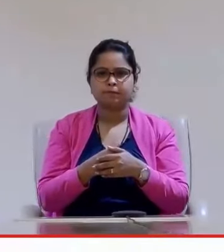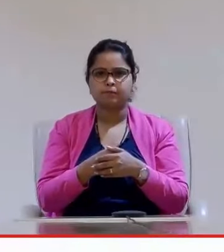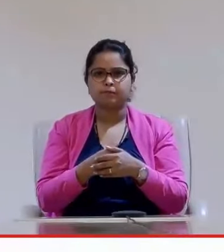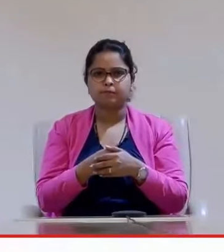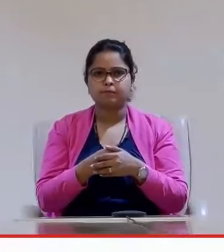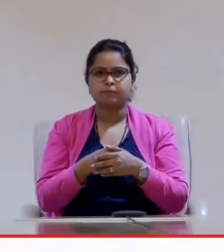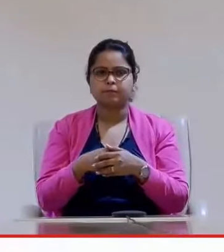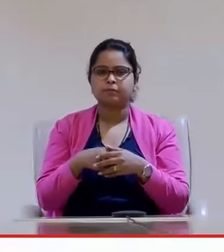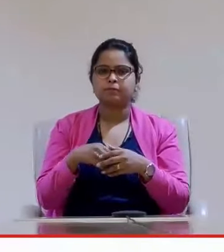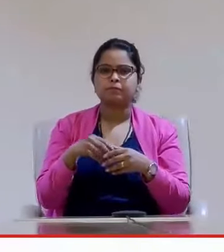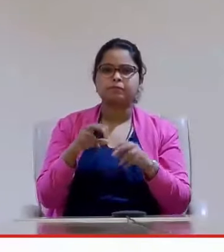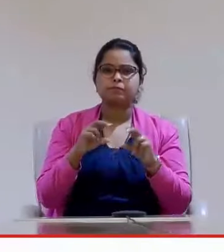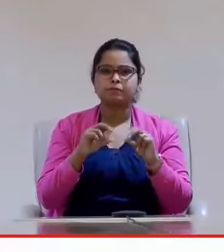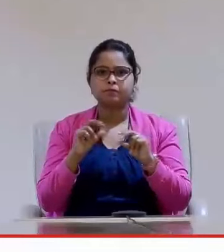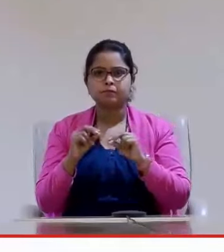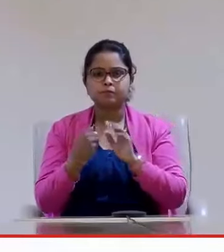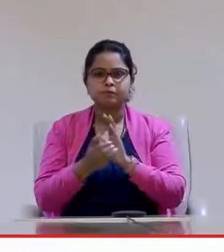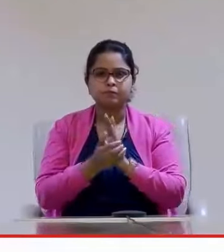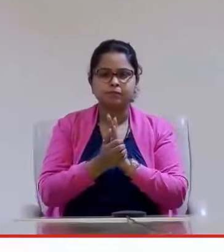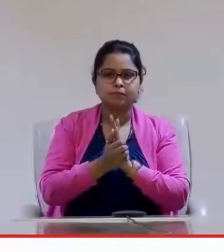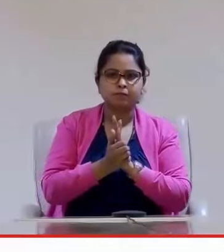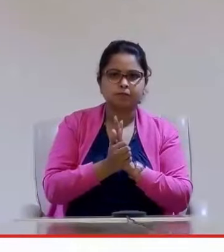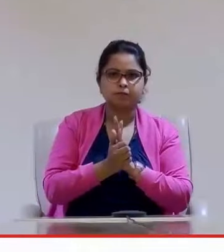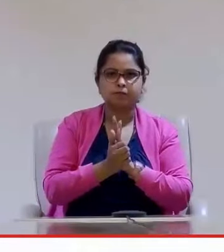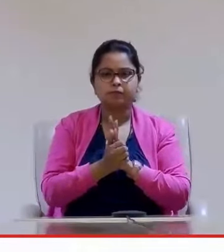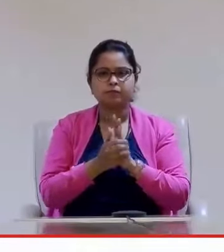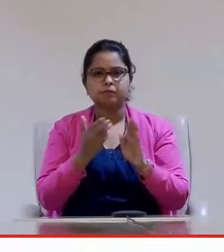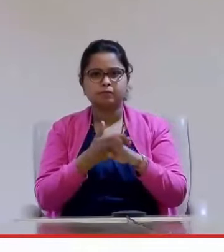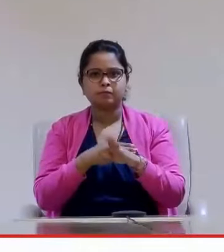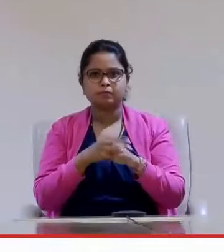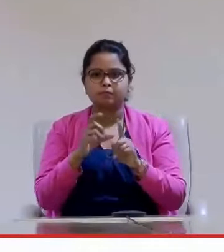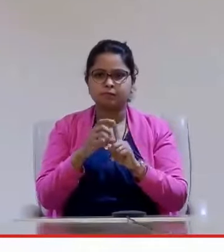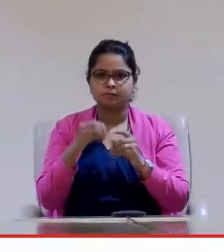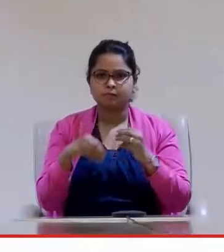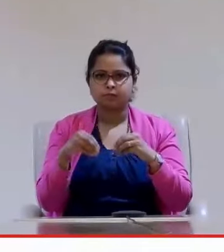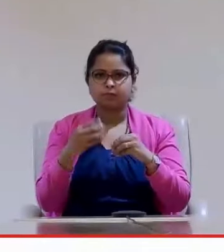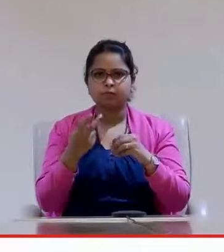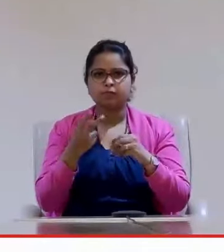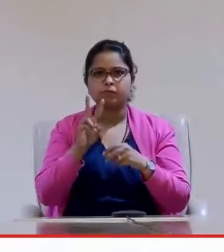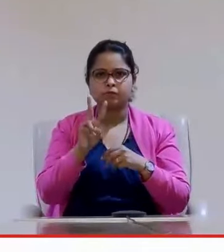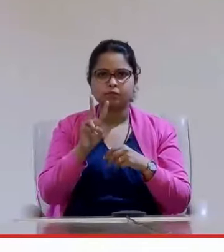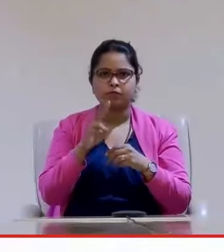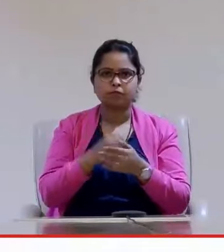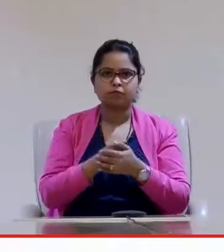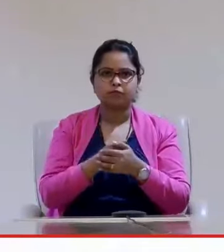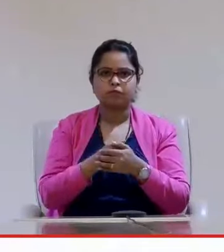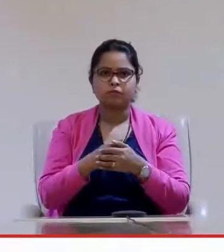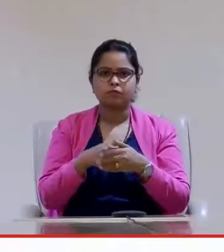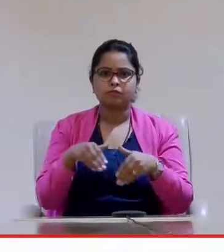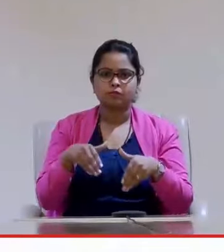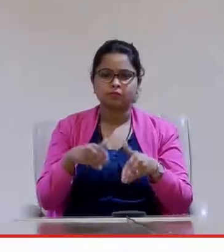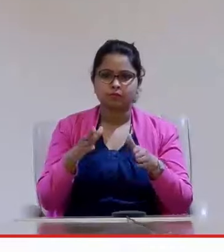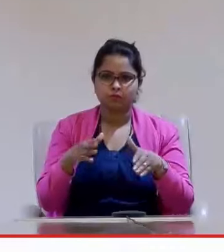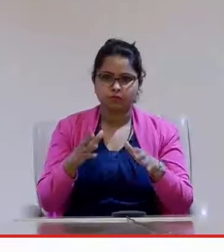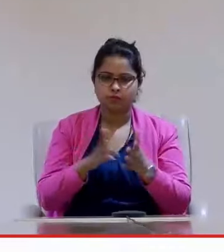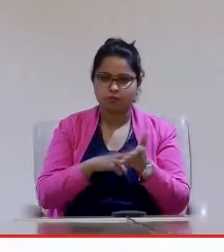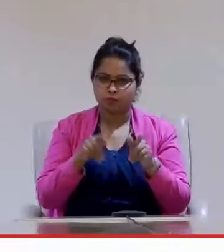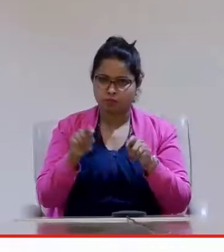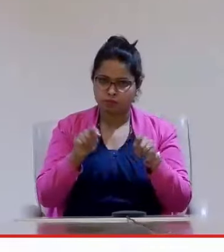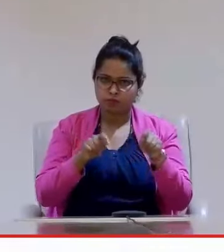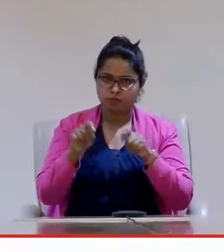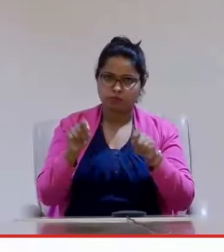is not the skill set which I possess. I can do more. So now there are two ways to handle this. One is